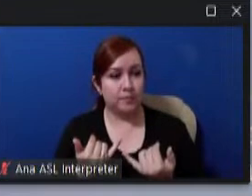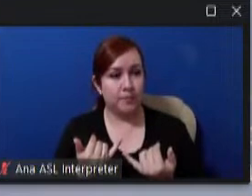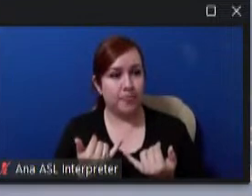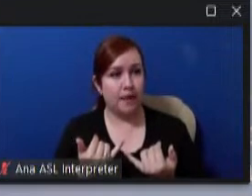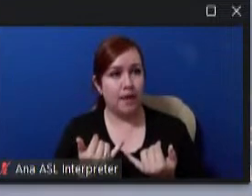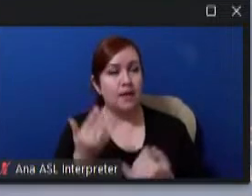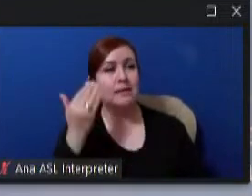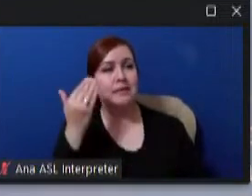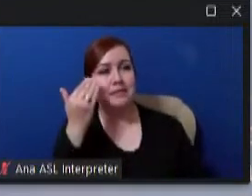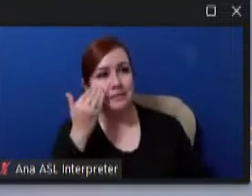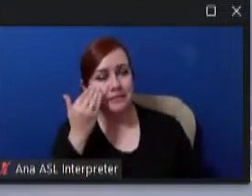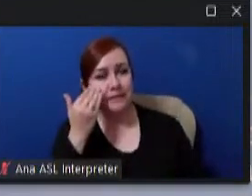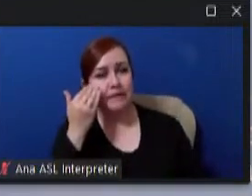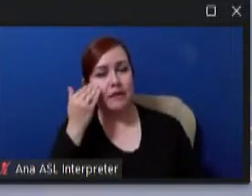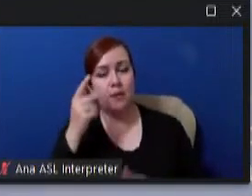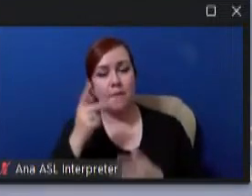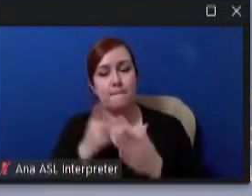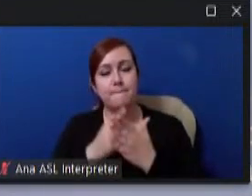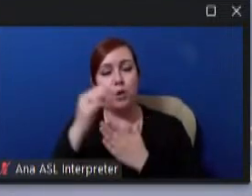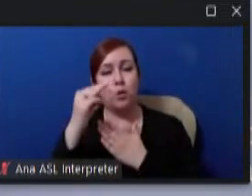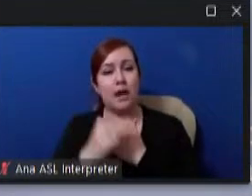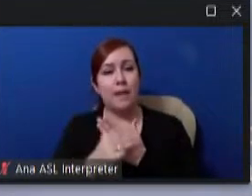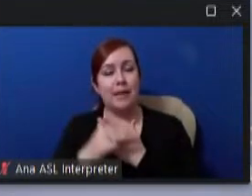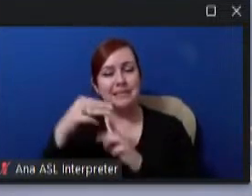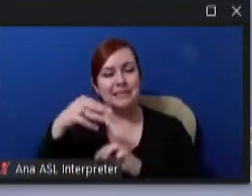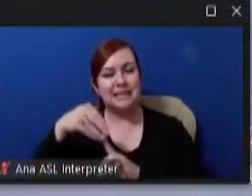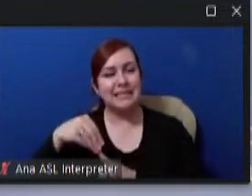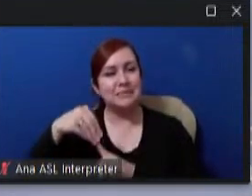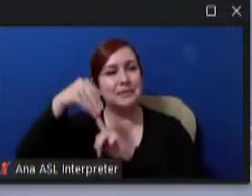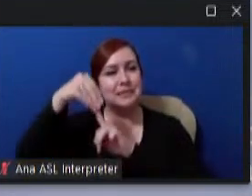Does the state currently have